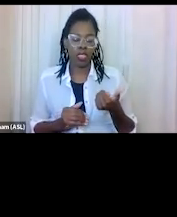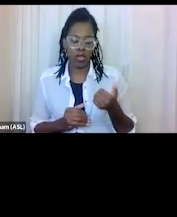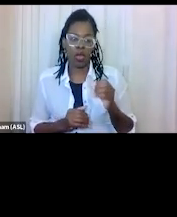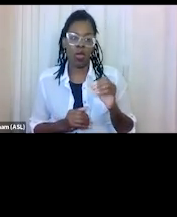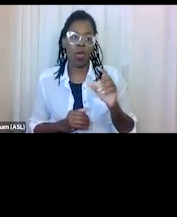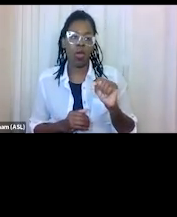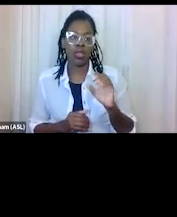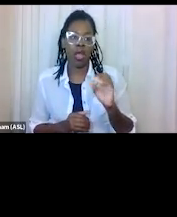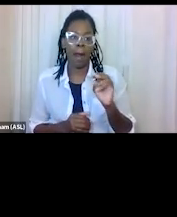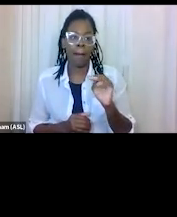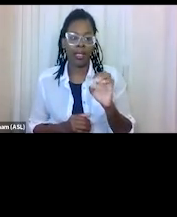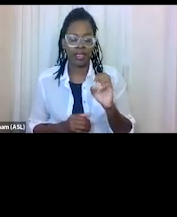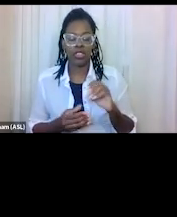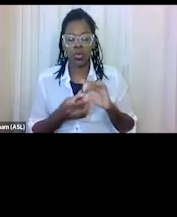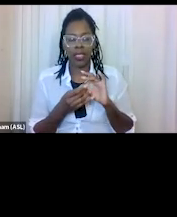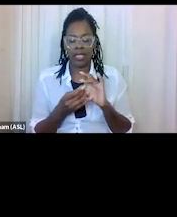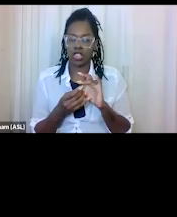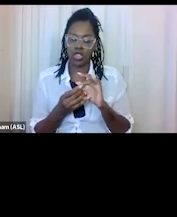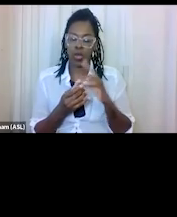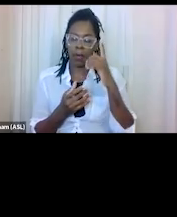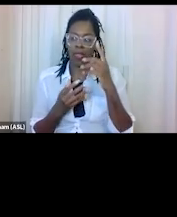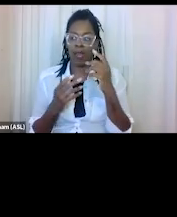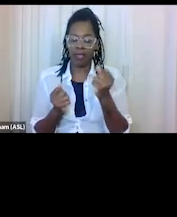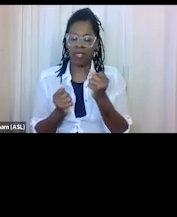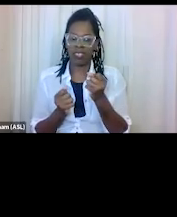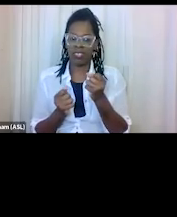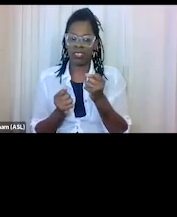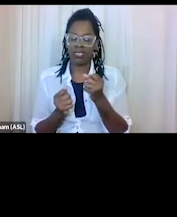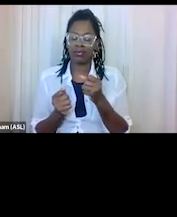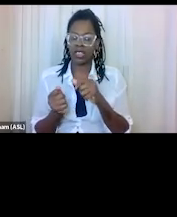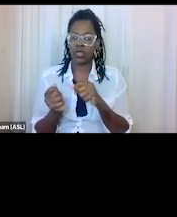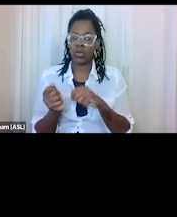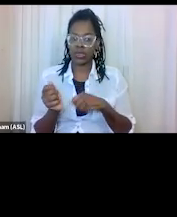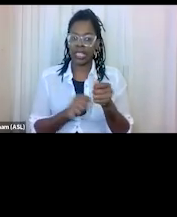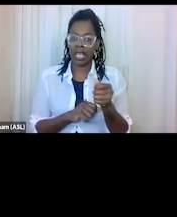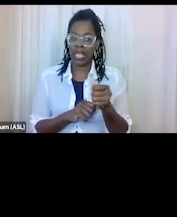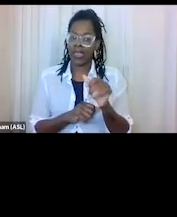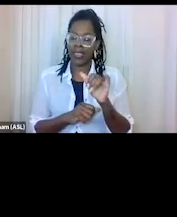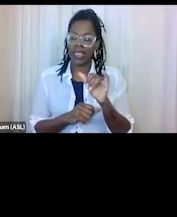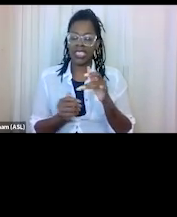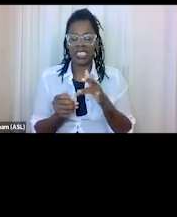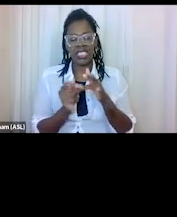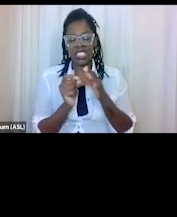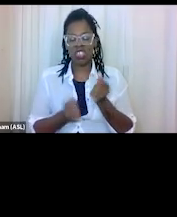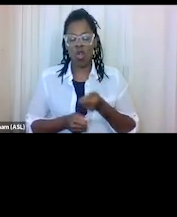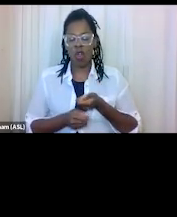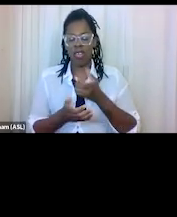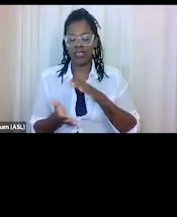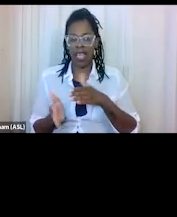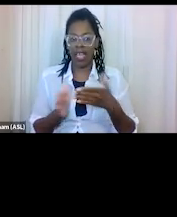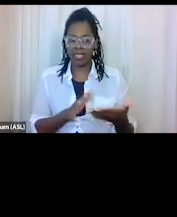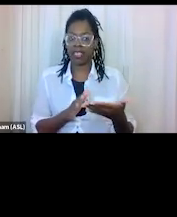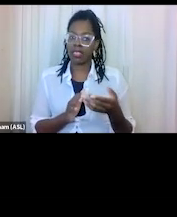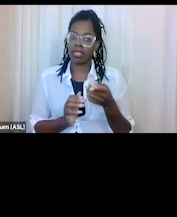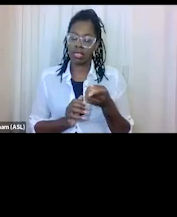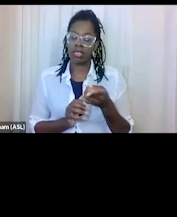mental health challenges that we need to touch on, and that's suicidality. So suicide is the leading cause of death in youth and young adults